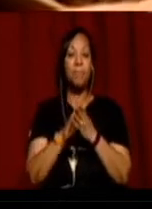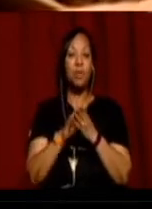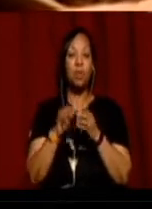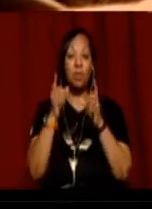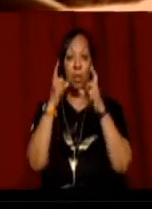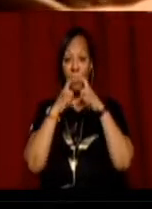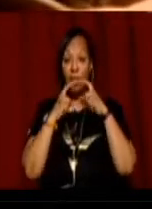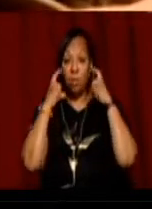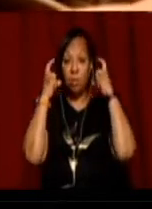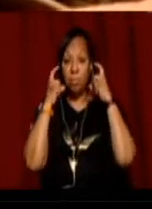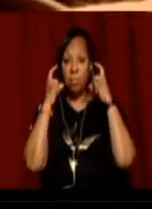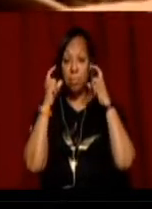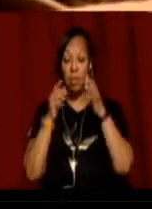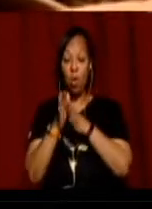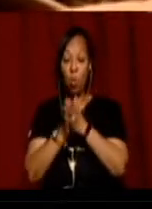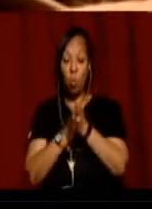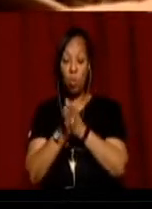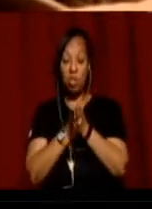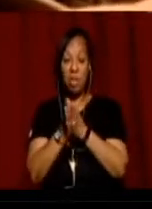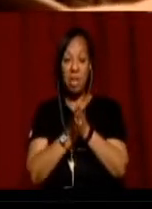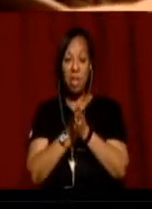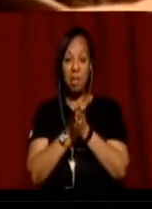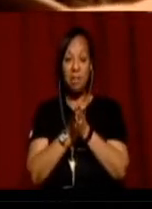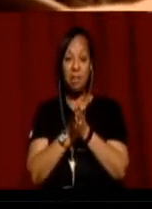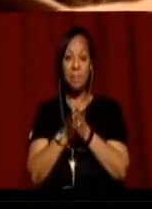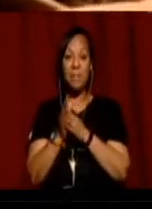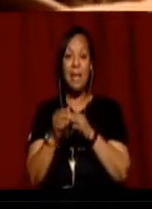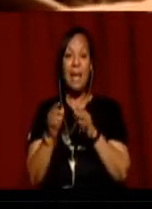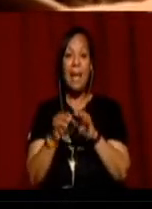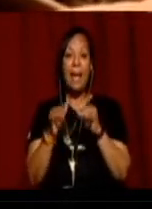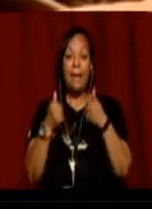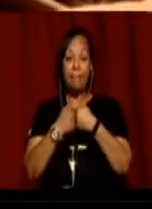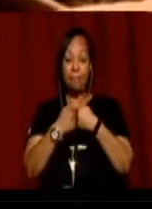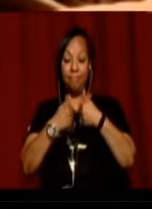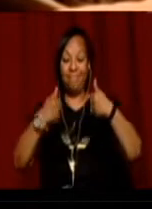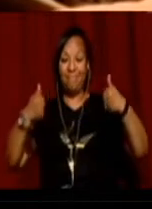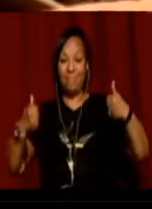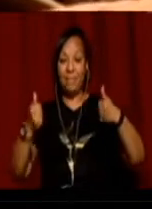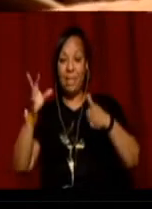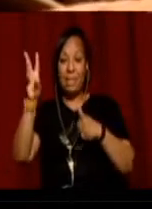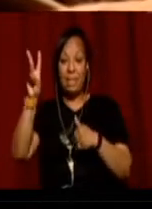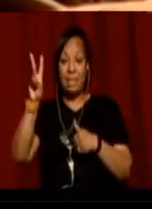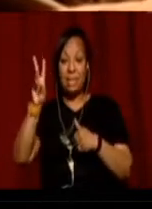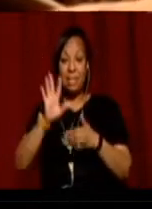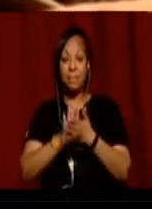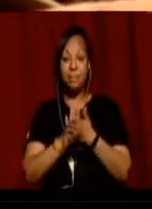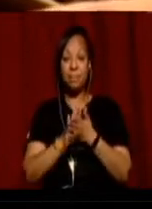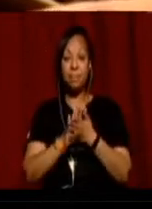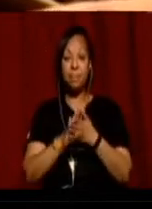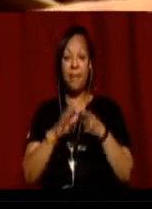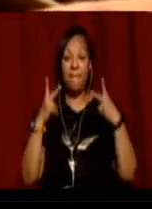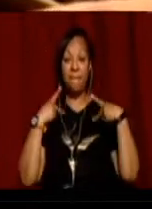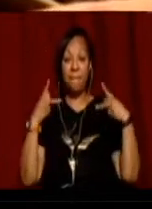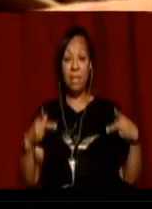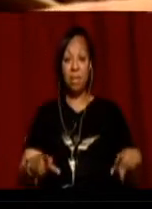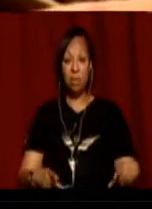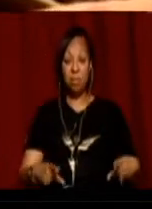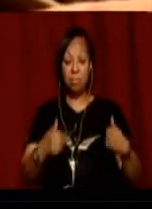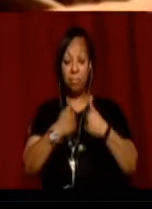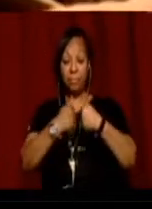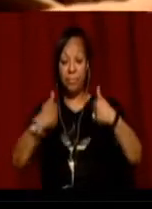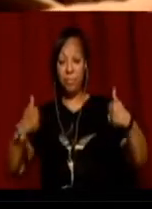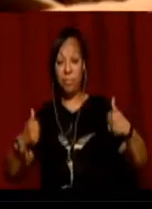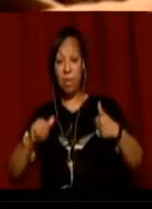wear masks, still need to wash your hands frequently, still to maintain that 6 feet of physical distancing